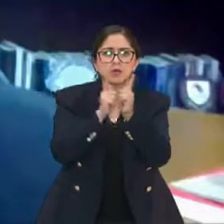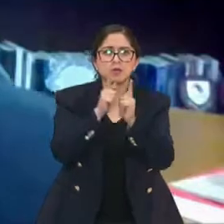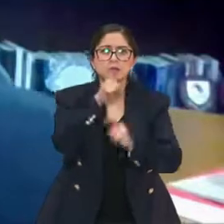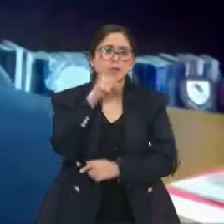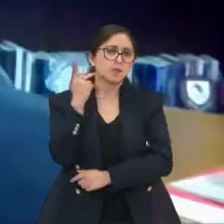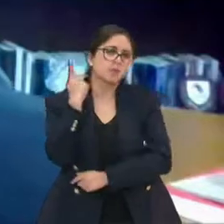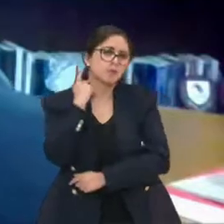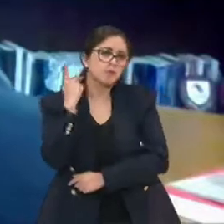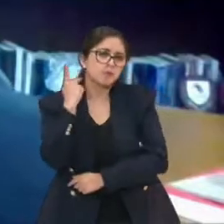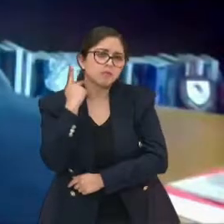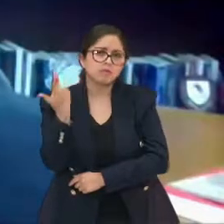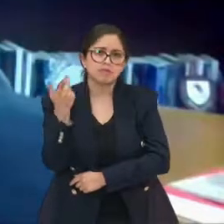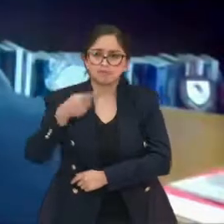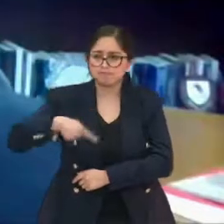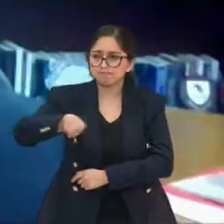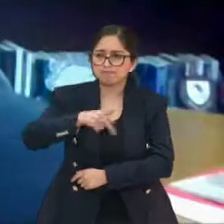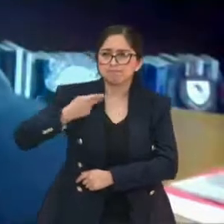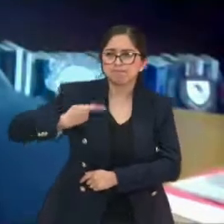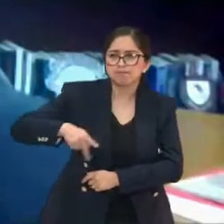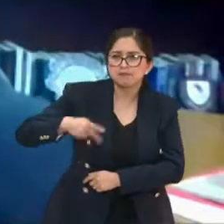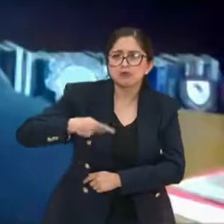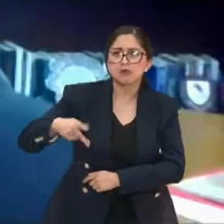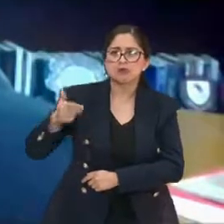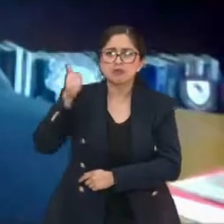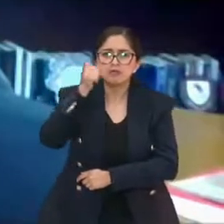democratic idea, and